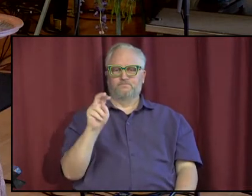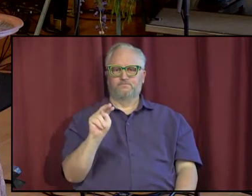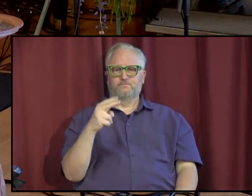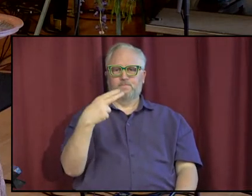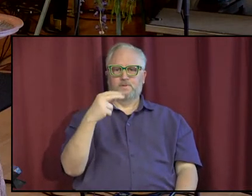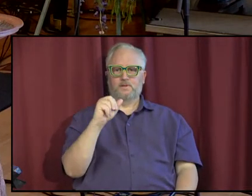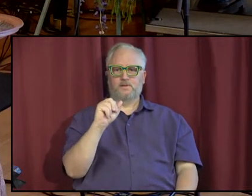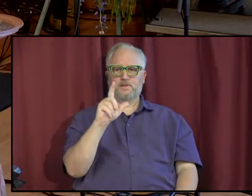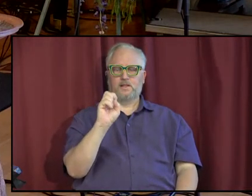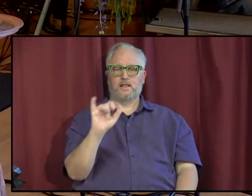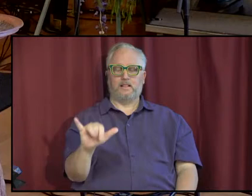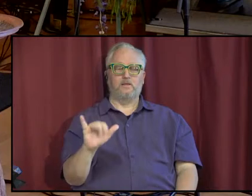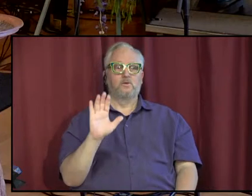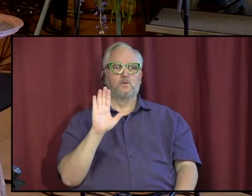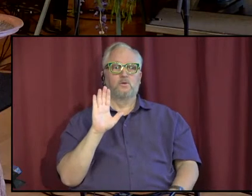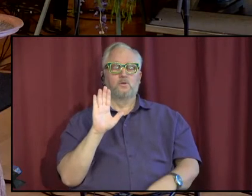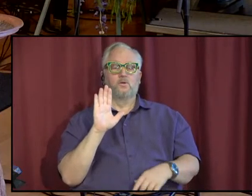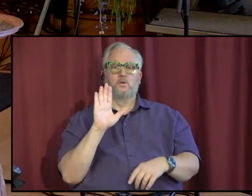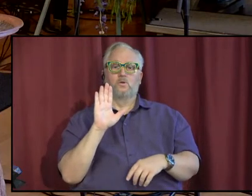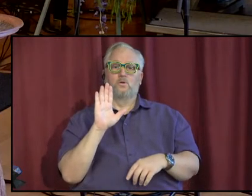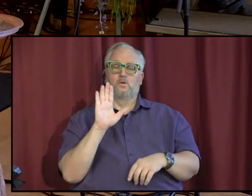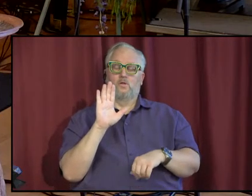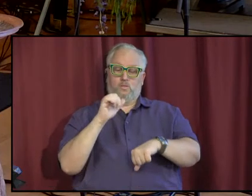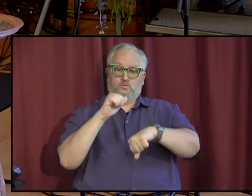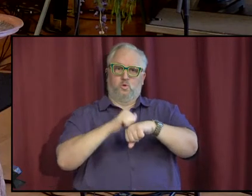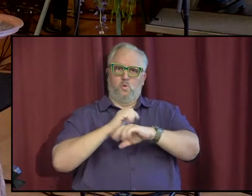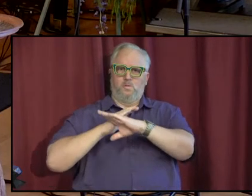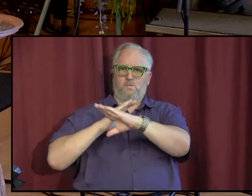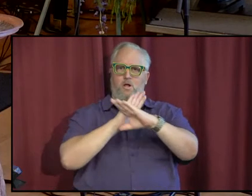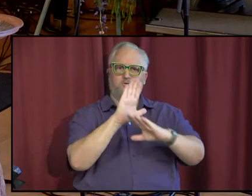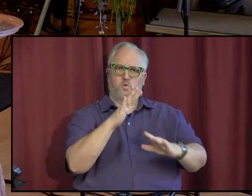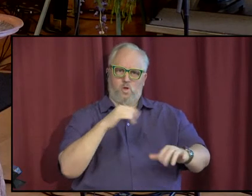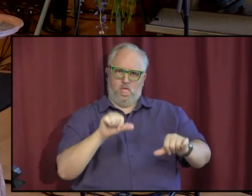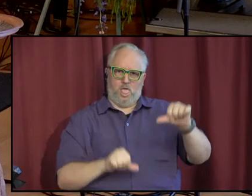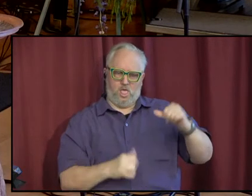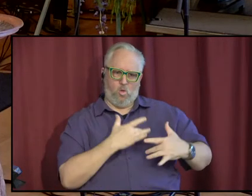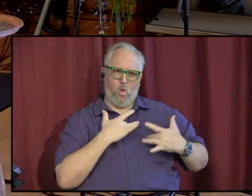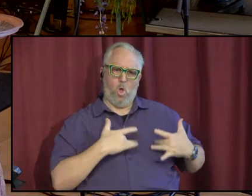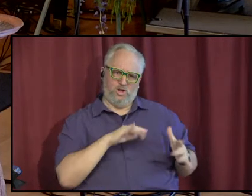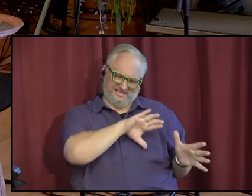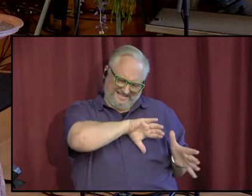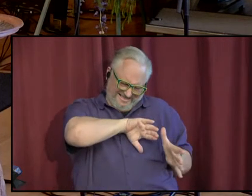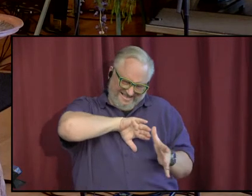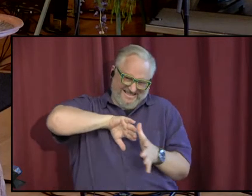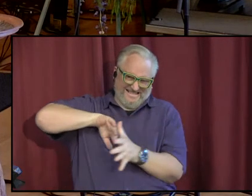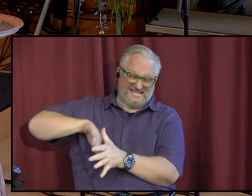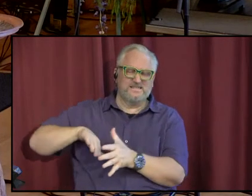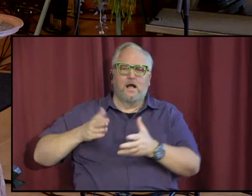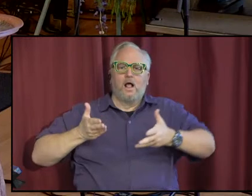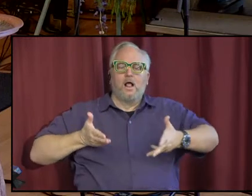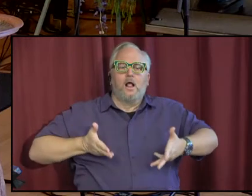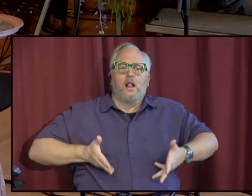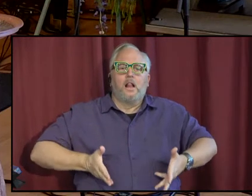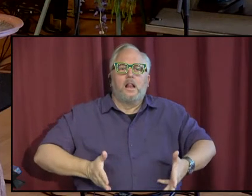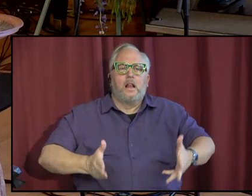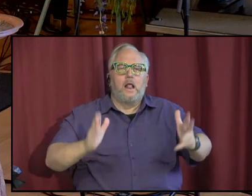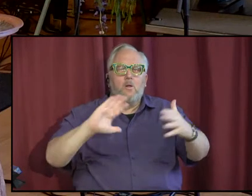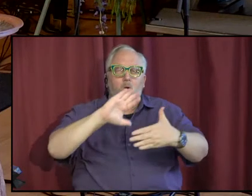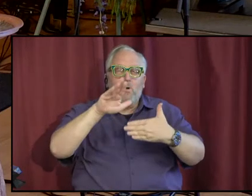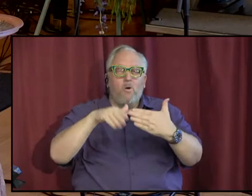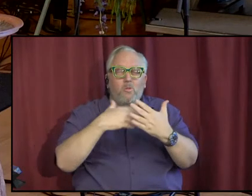Roll away the stone of your hesitant heart. Let the light shine on all the sleeping